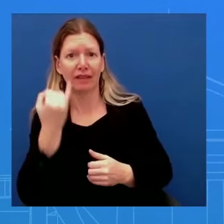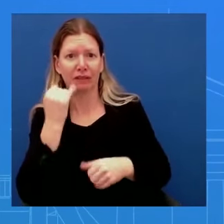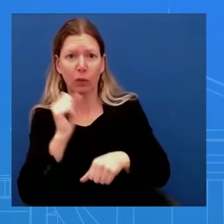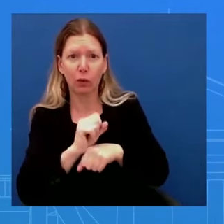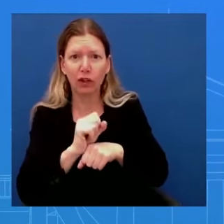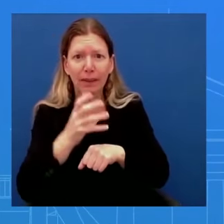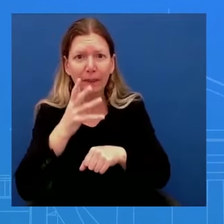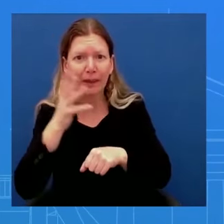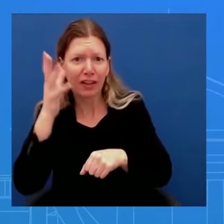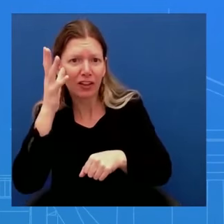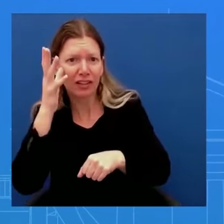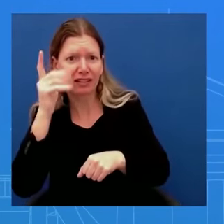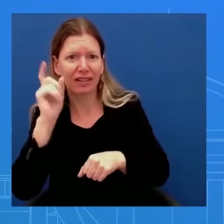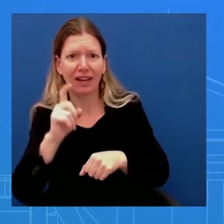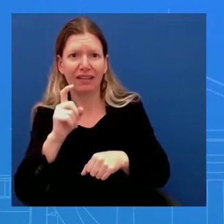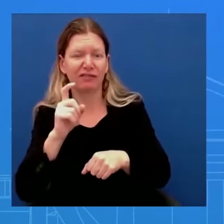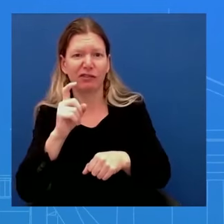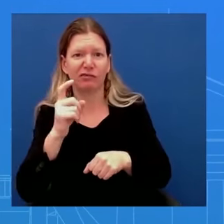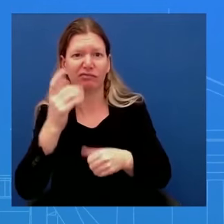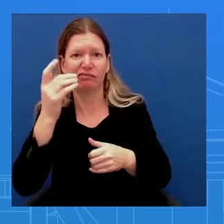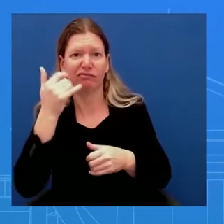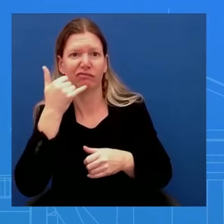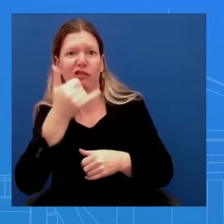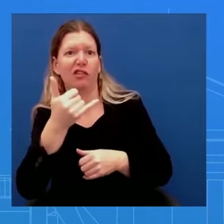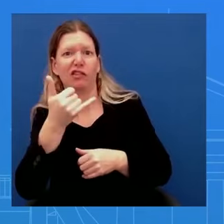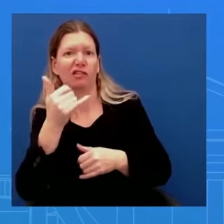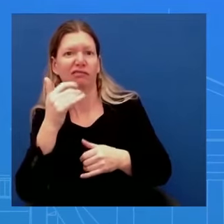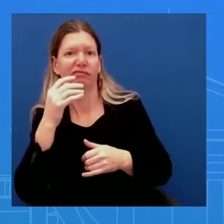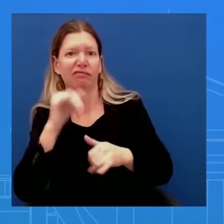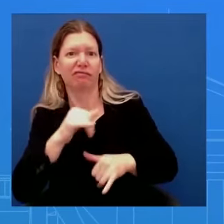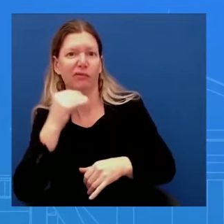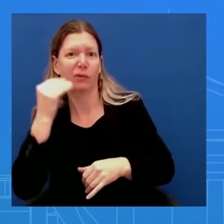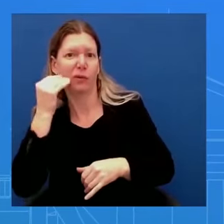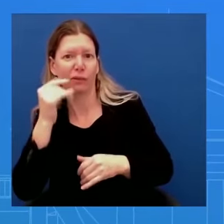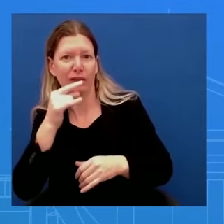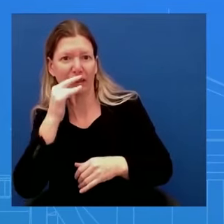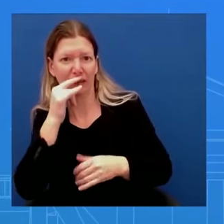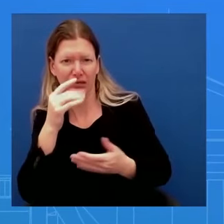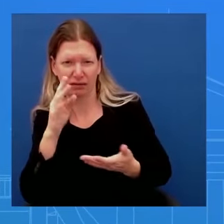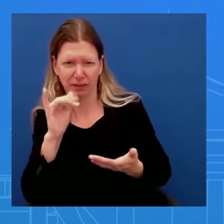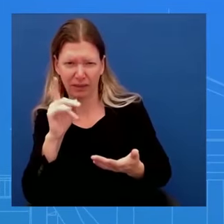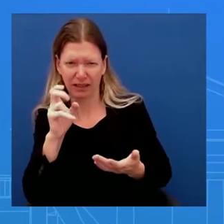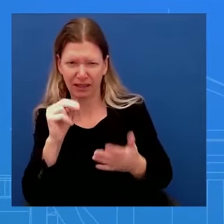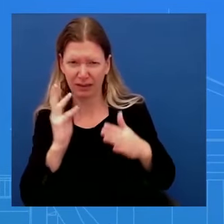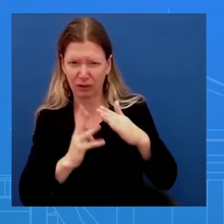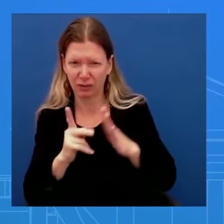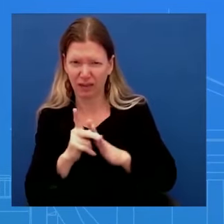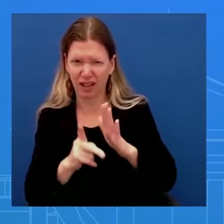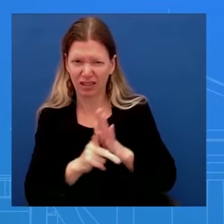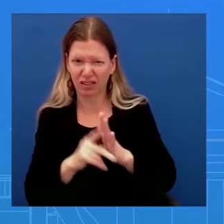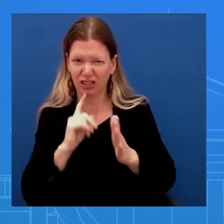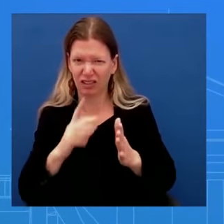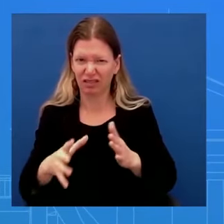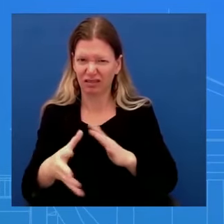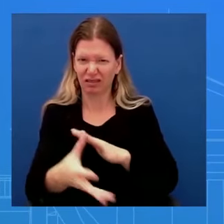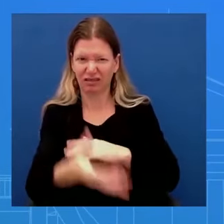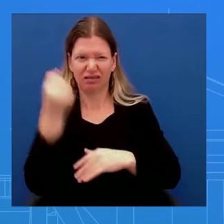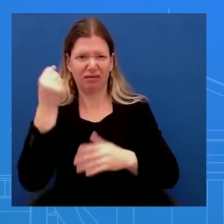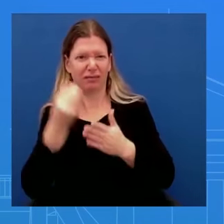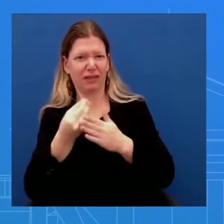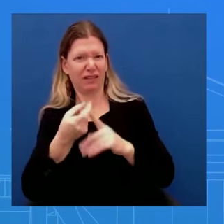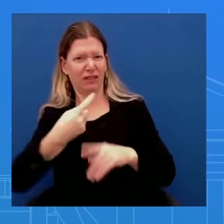immigration policy literally taking money out of people's pockets? So let me just say, I'm going to actually go back to your first question for a second because I think I do need to address